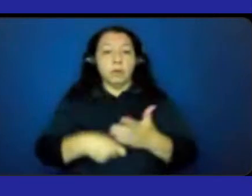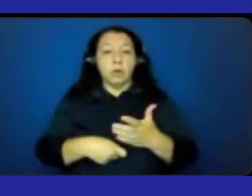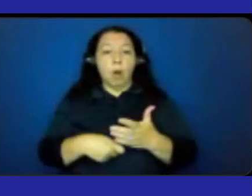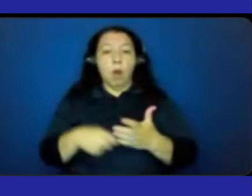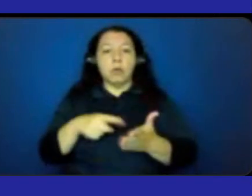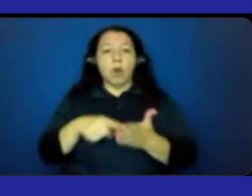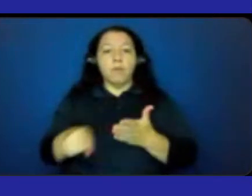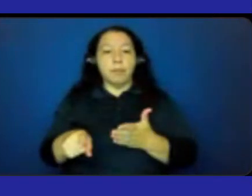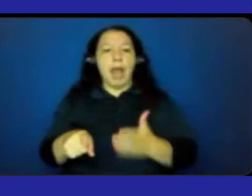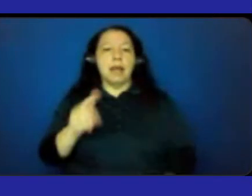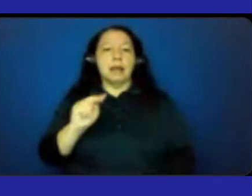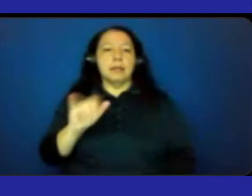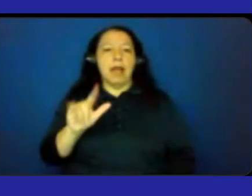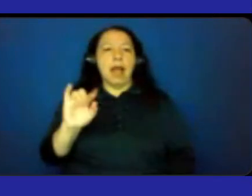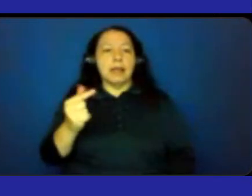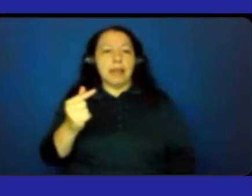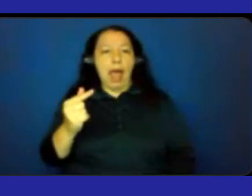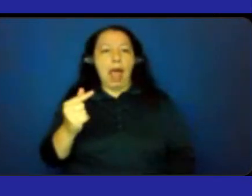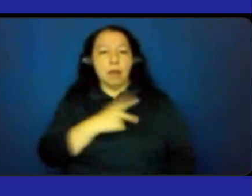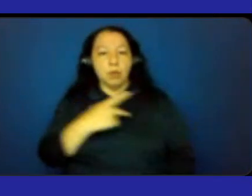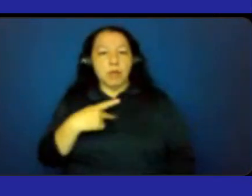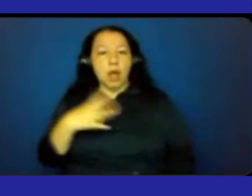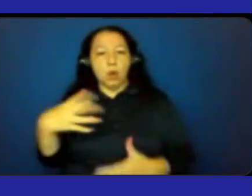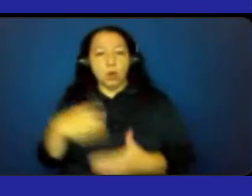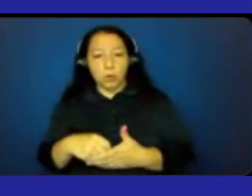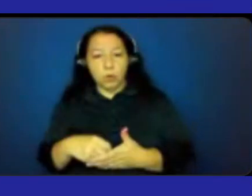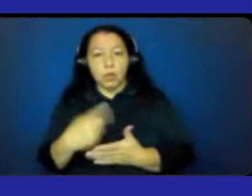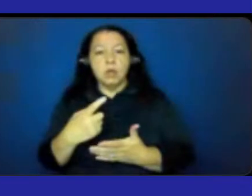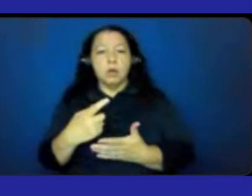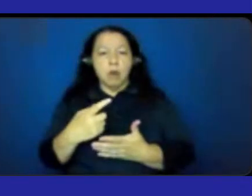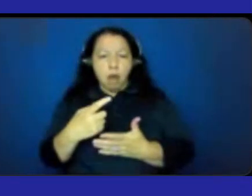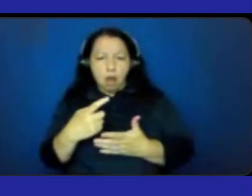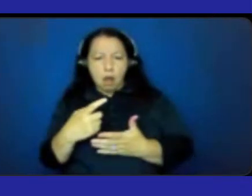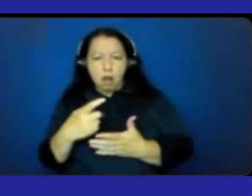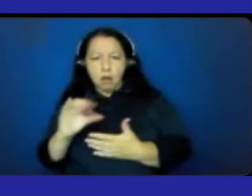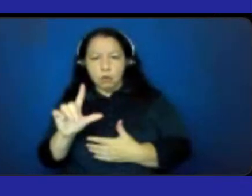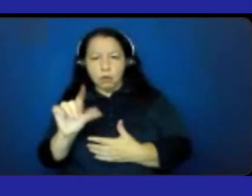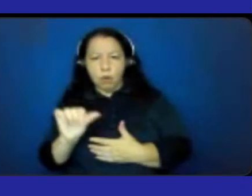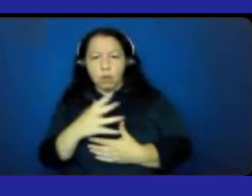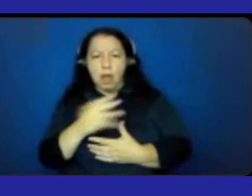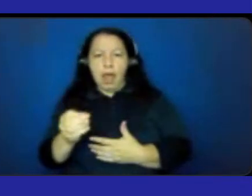a cost of living adjustment and fringe adjustment. Next slide, please.